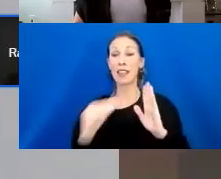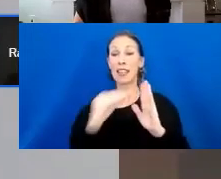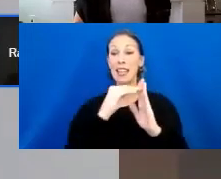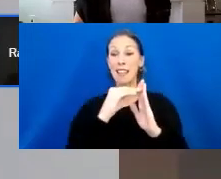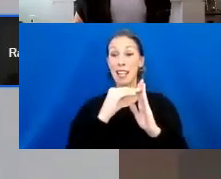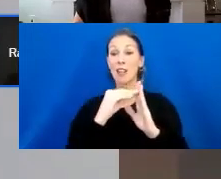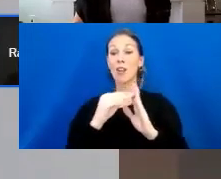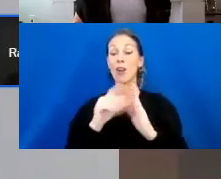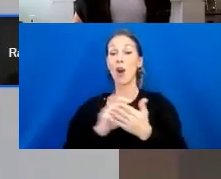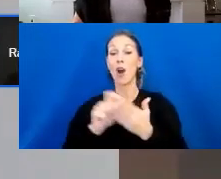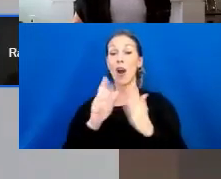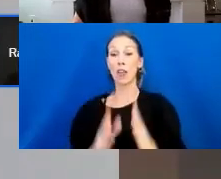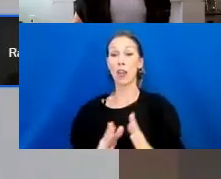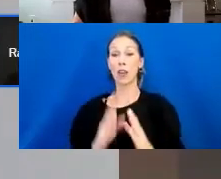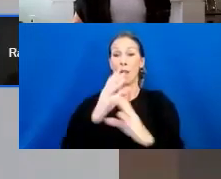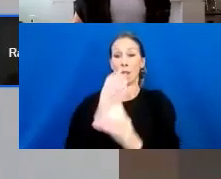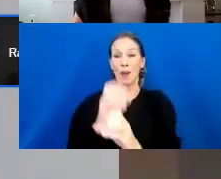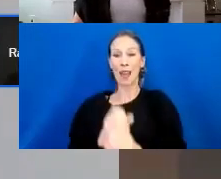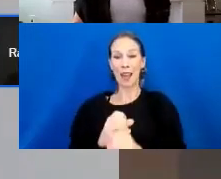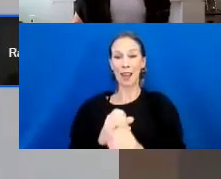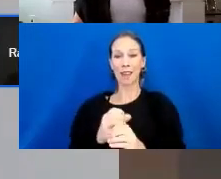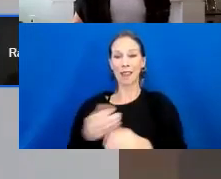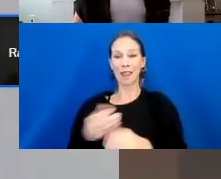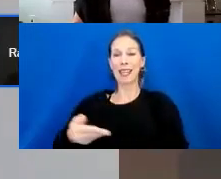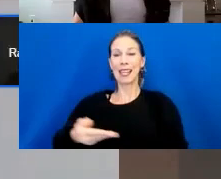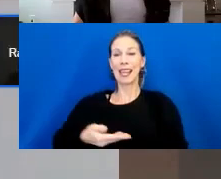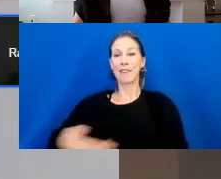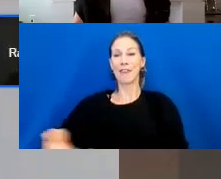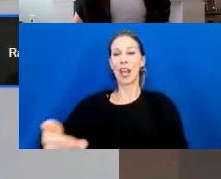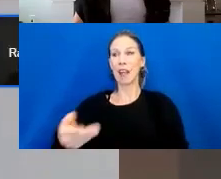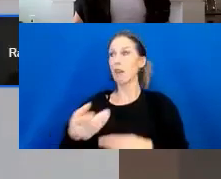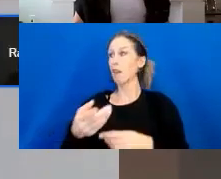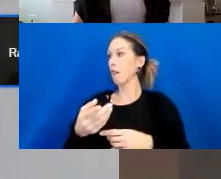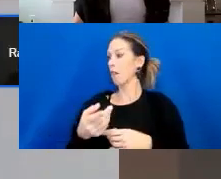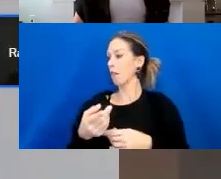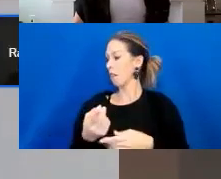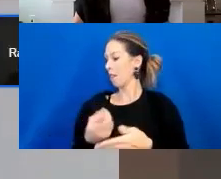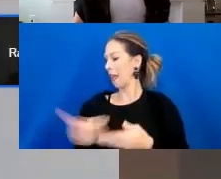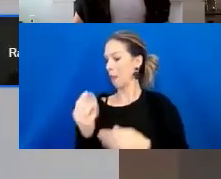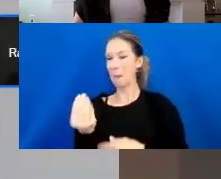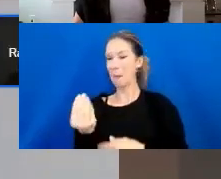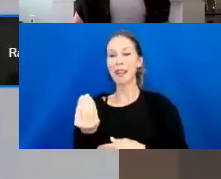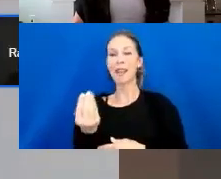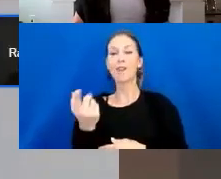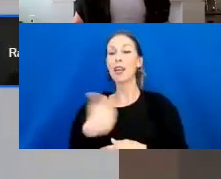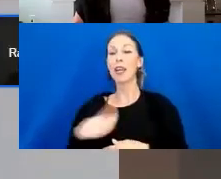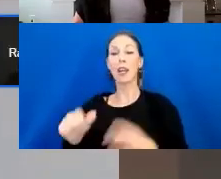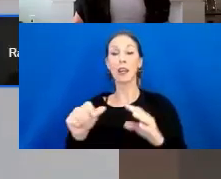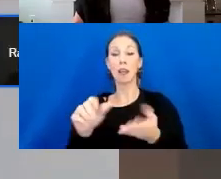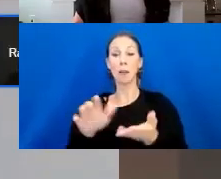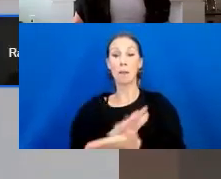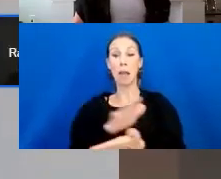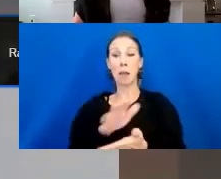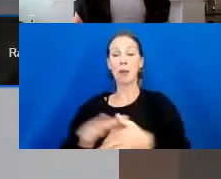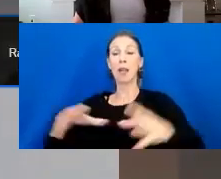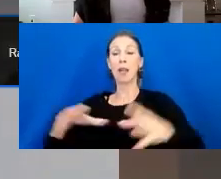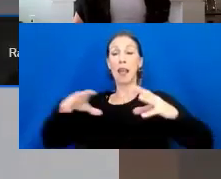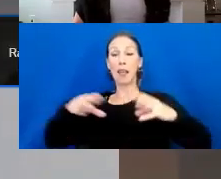an invitation last Monday for any paper accepted in a paper